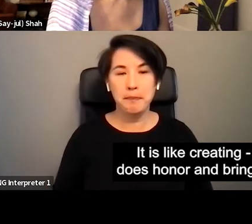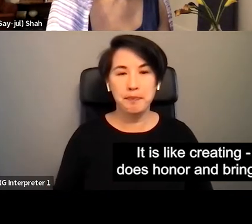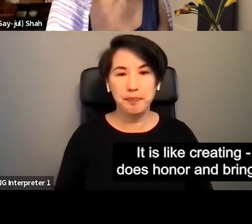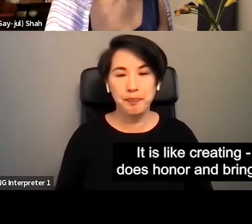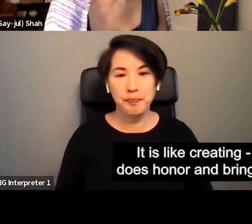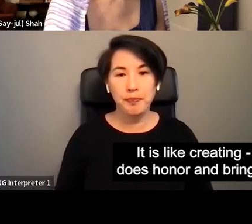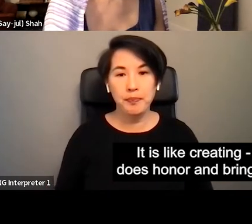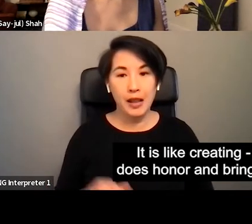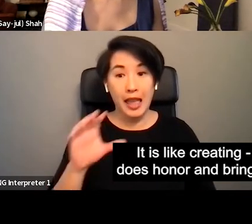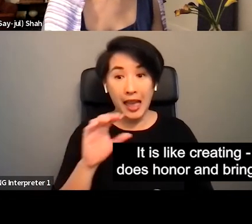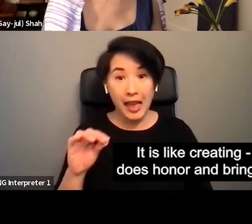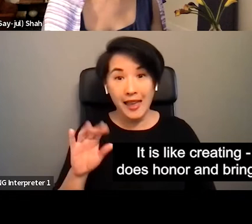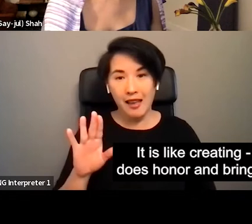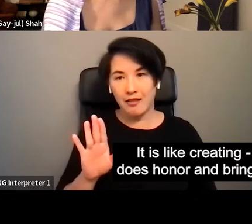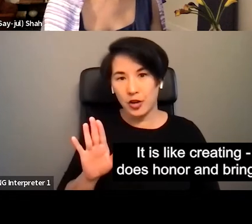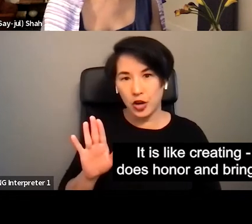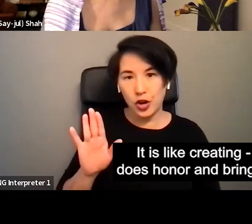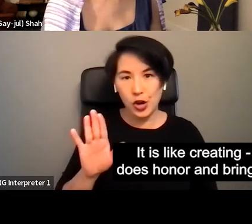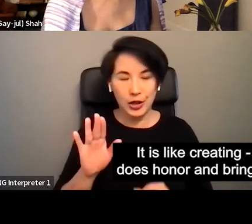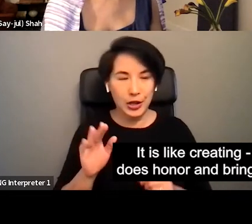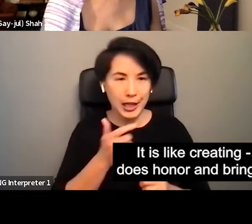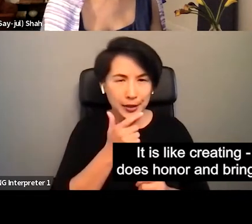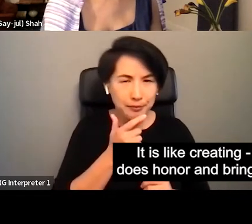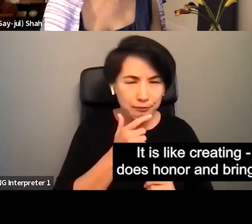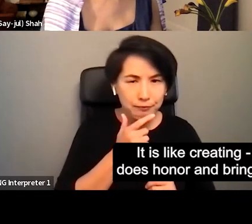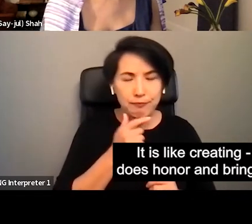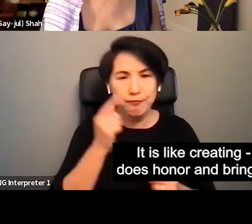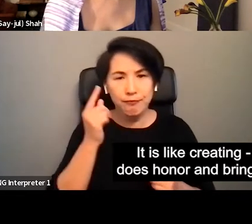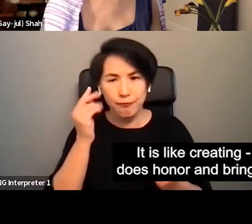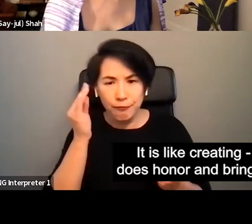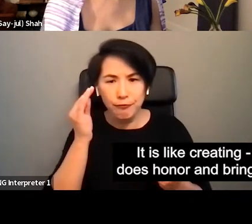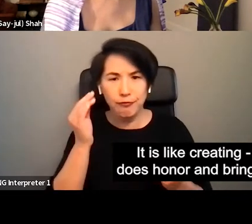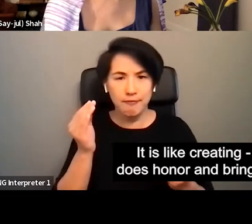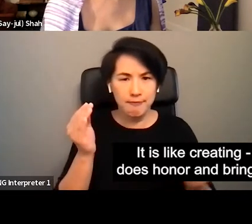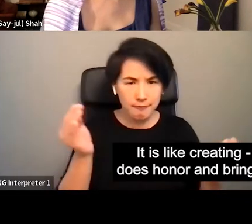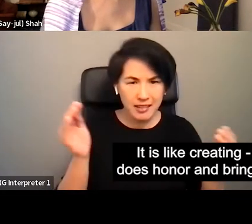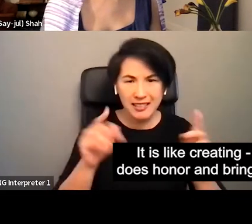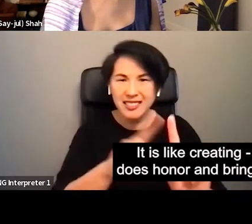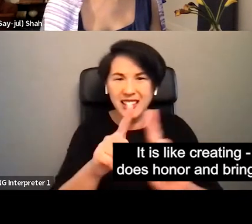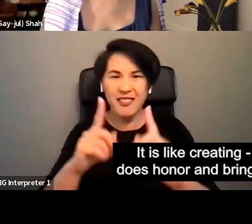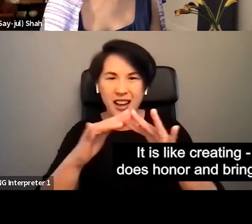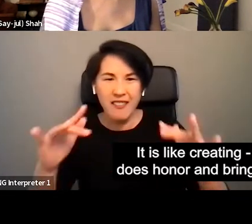And the curation that then brings together this like diversity of parts, I just feel like